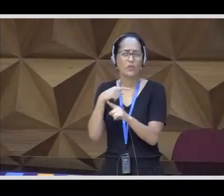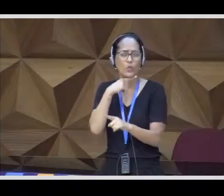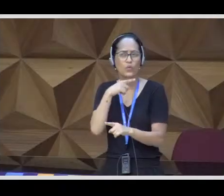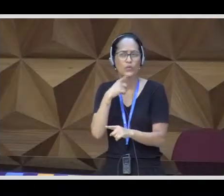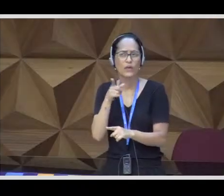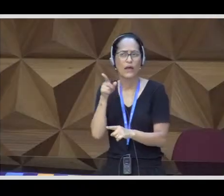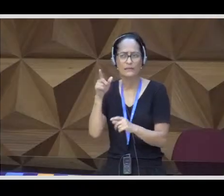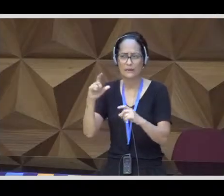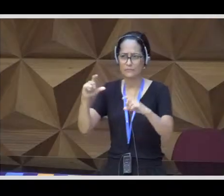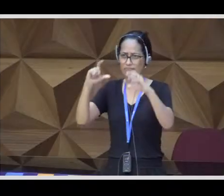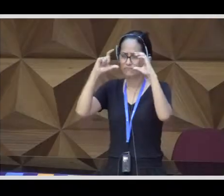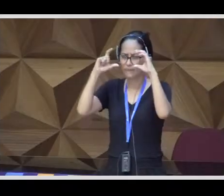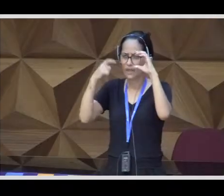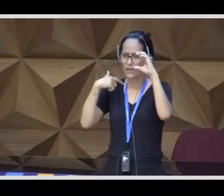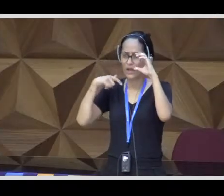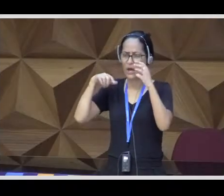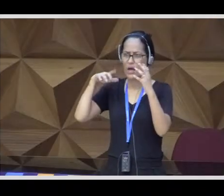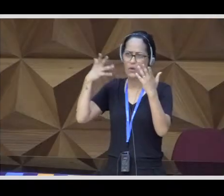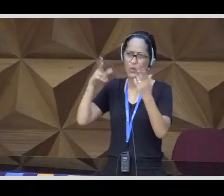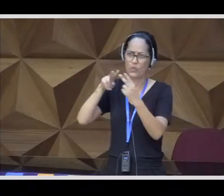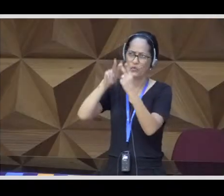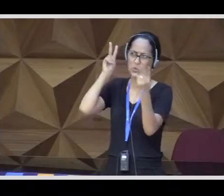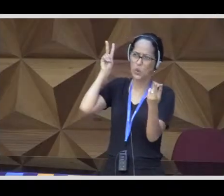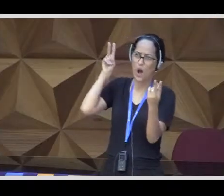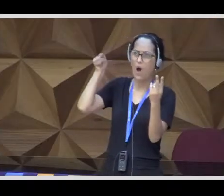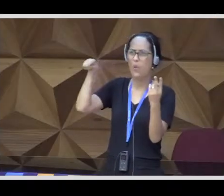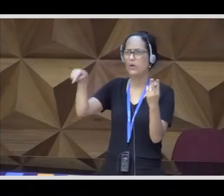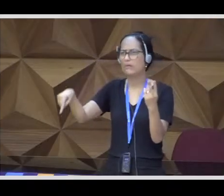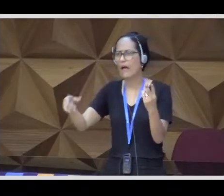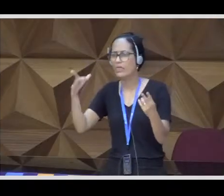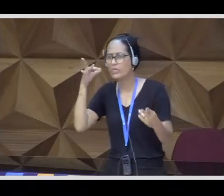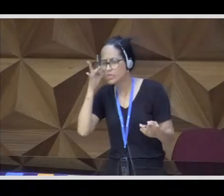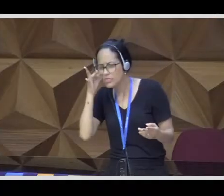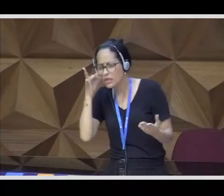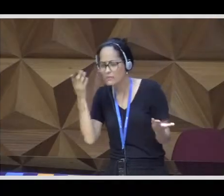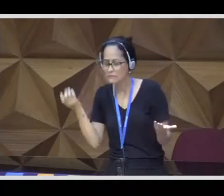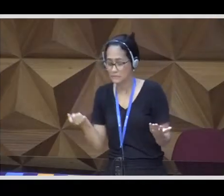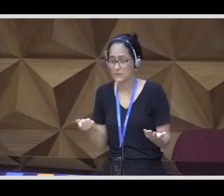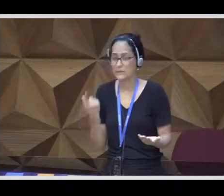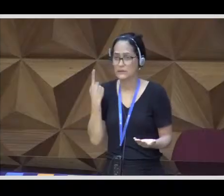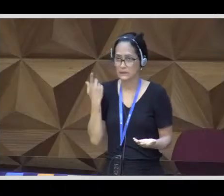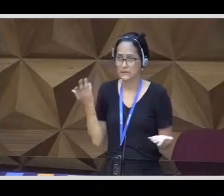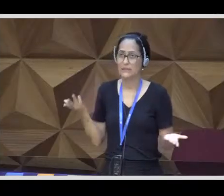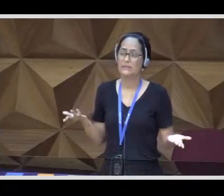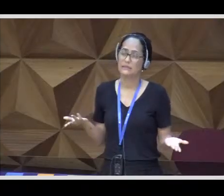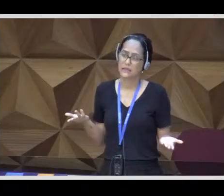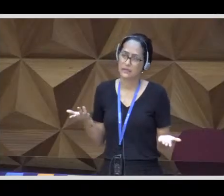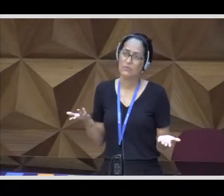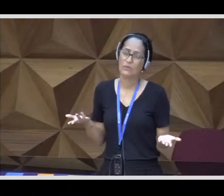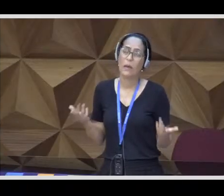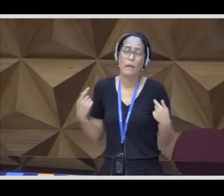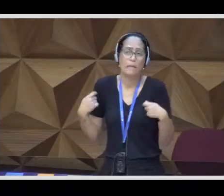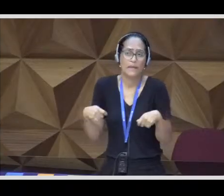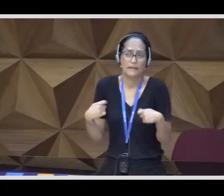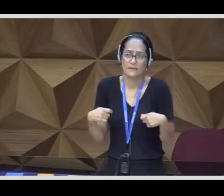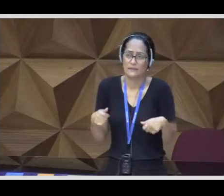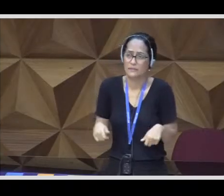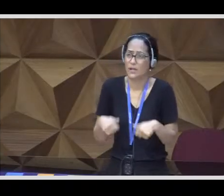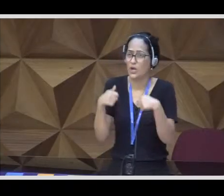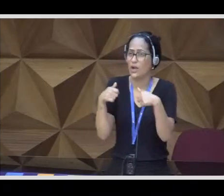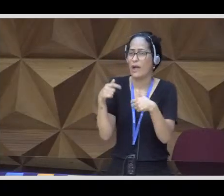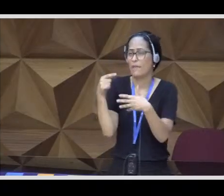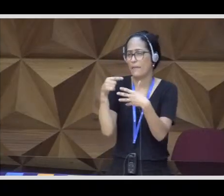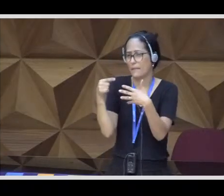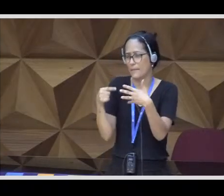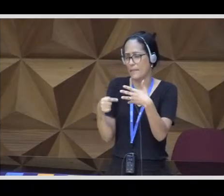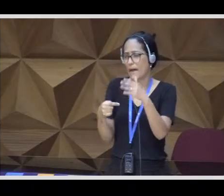like, no, that's weird. So I think we could do things, and of course, maybe eventually my AR headset is just